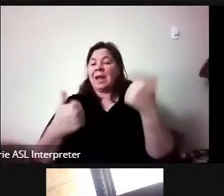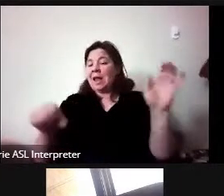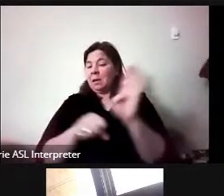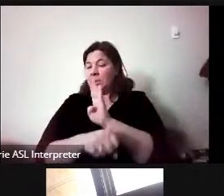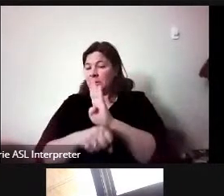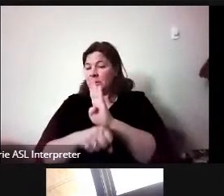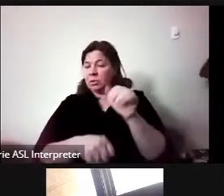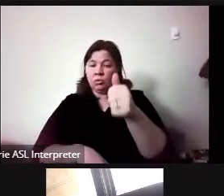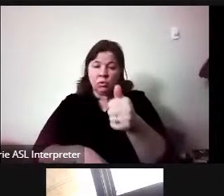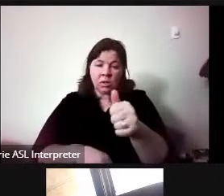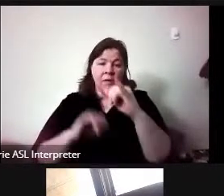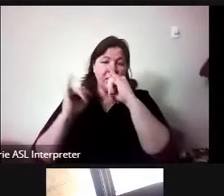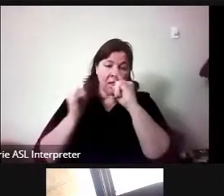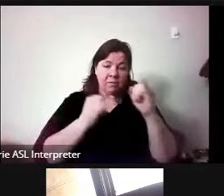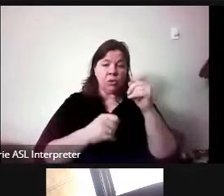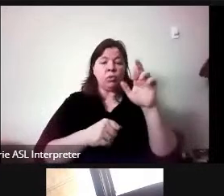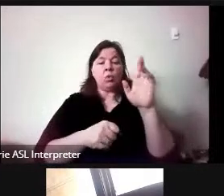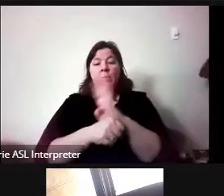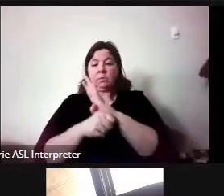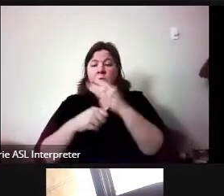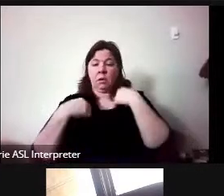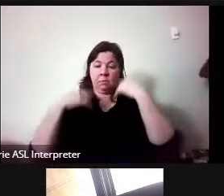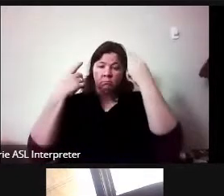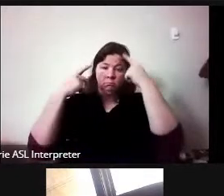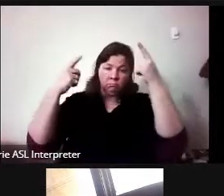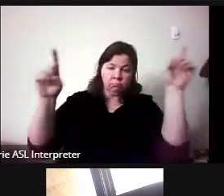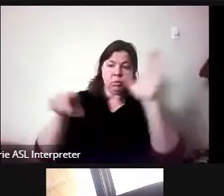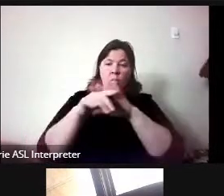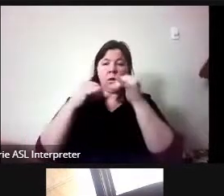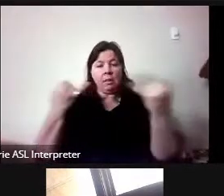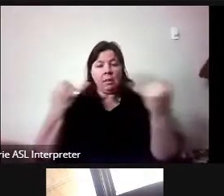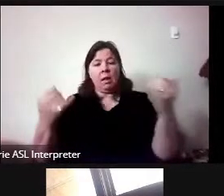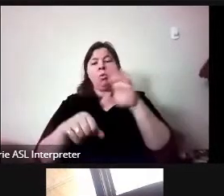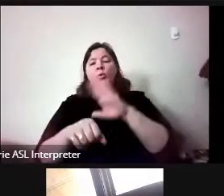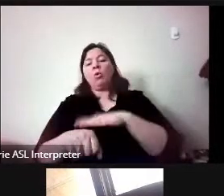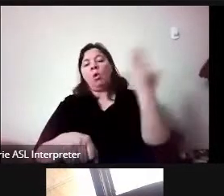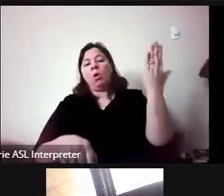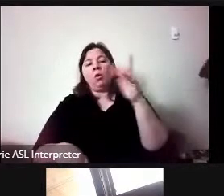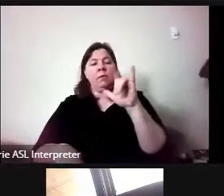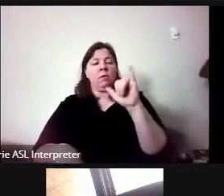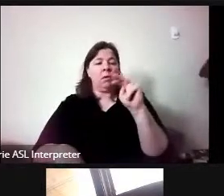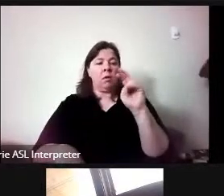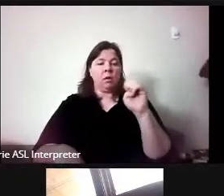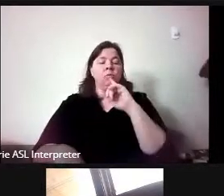or a business, would need to be a success online or offline. It's